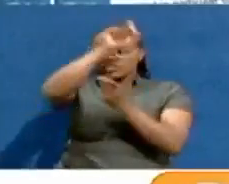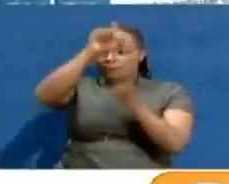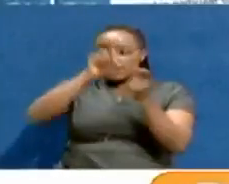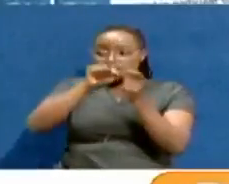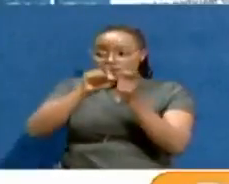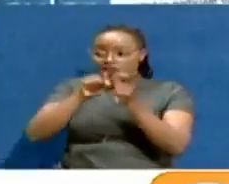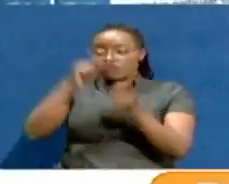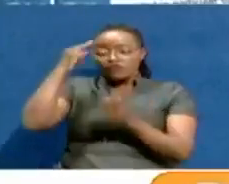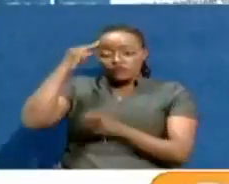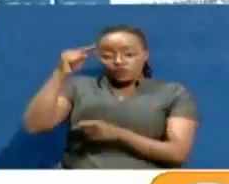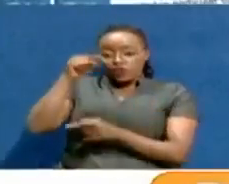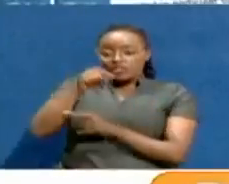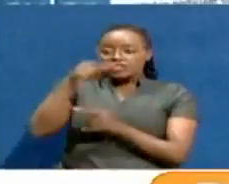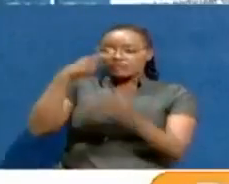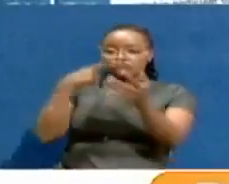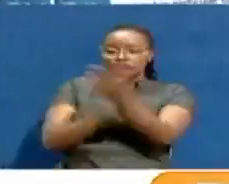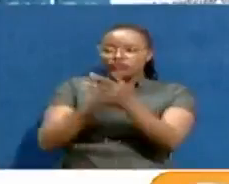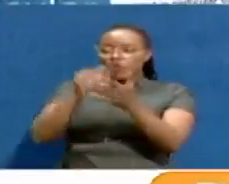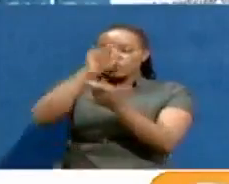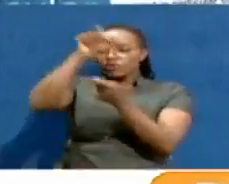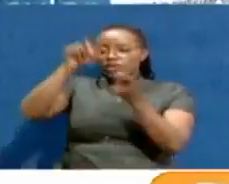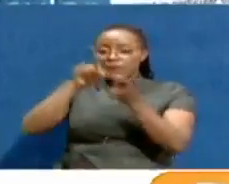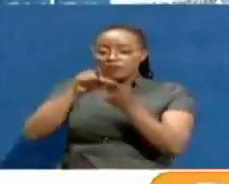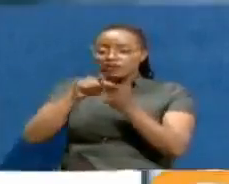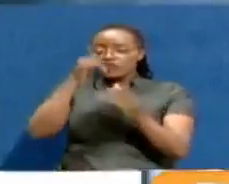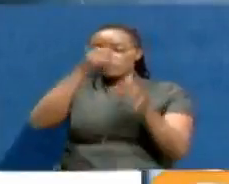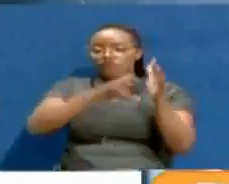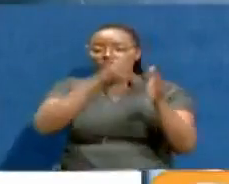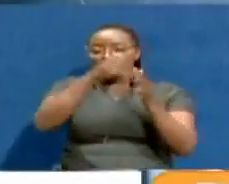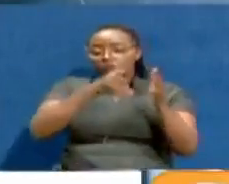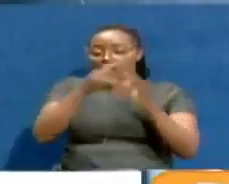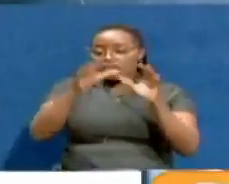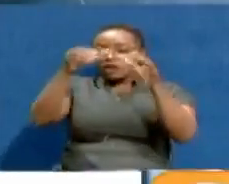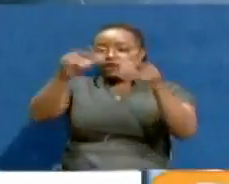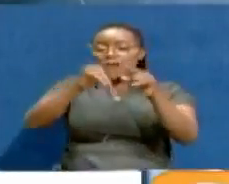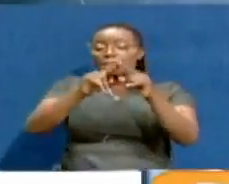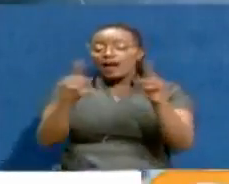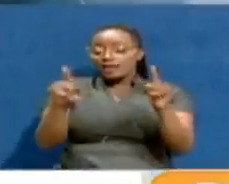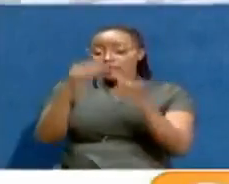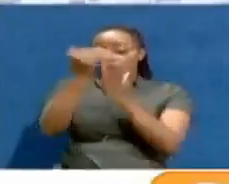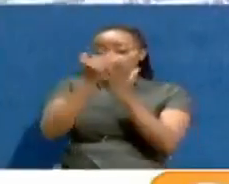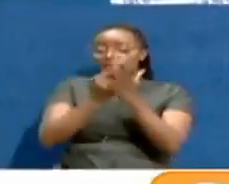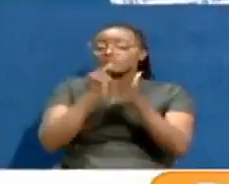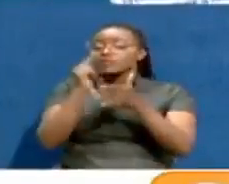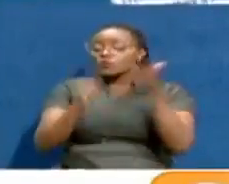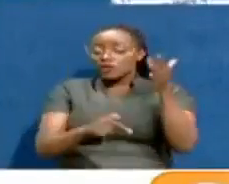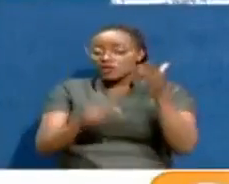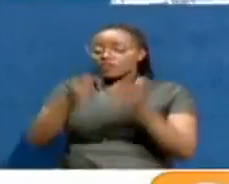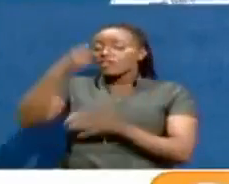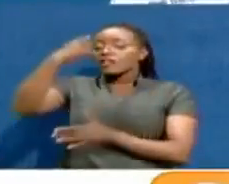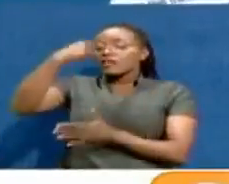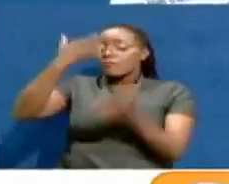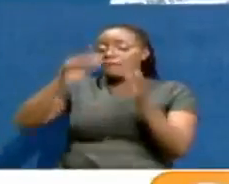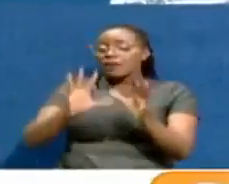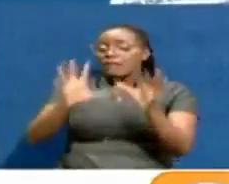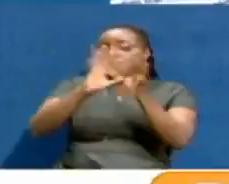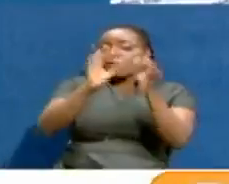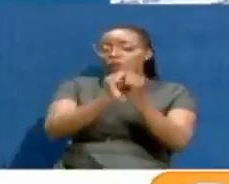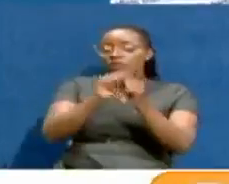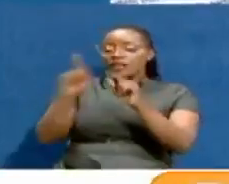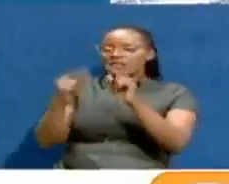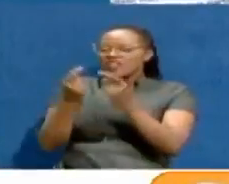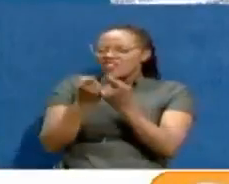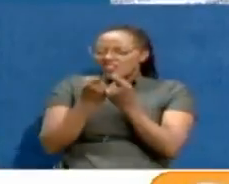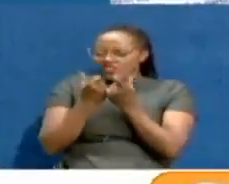specific batches of the vaccine or to particular manufacturing sites. However, the statement indicates the vaccine may be associated with